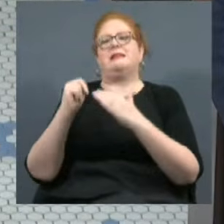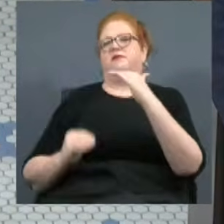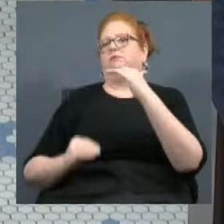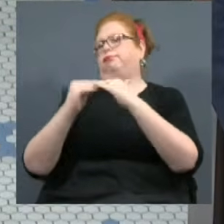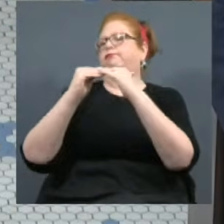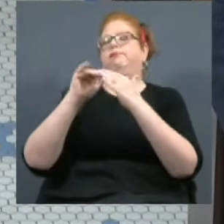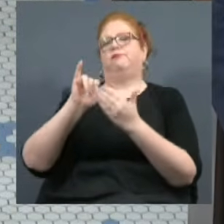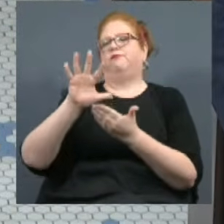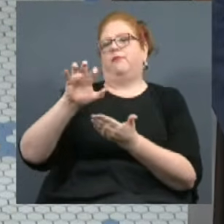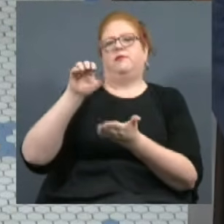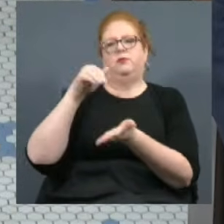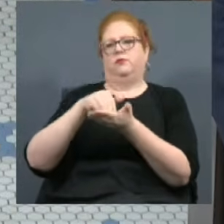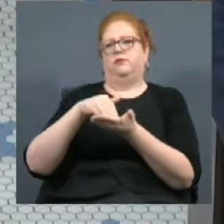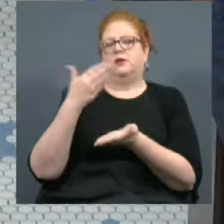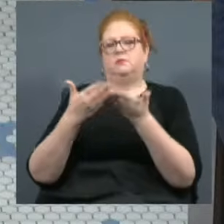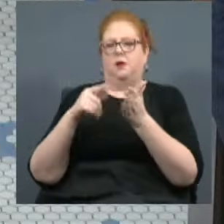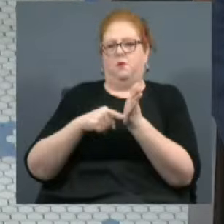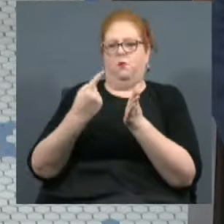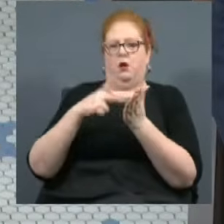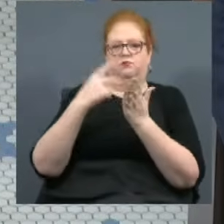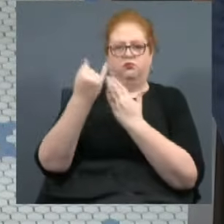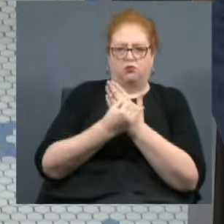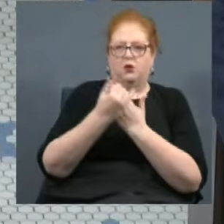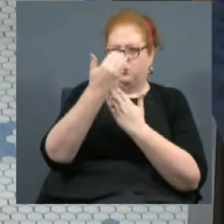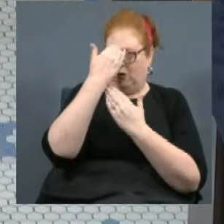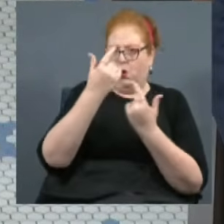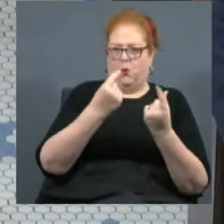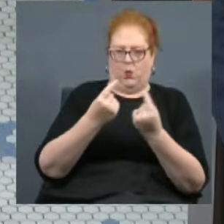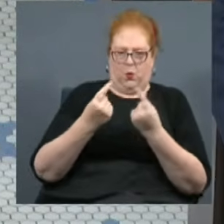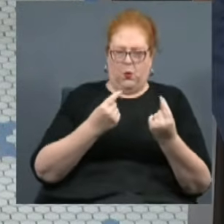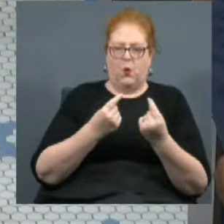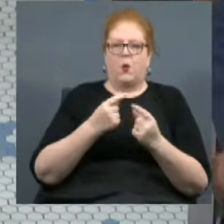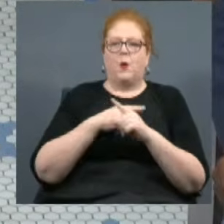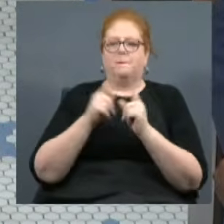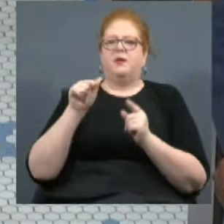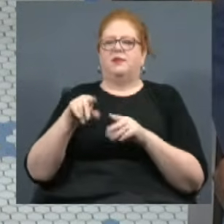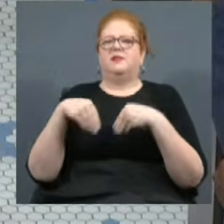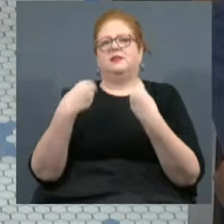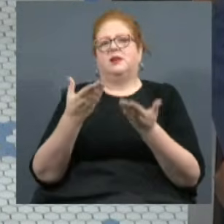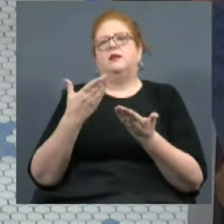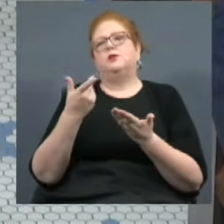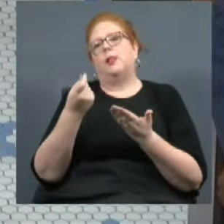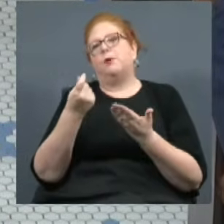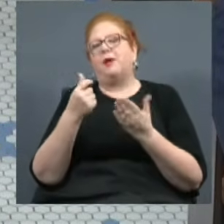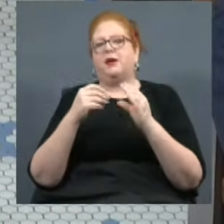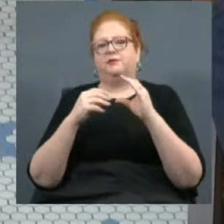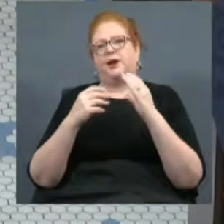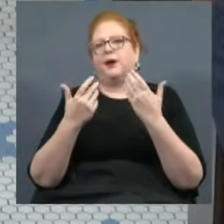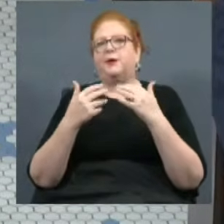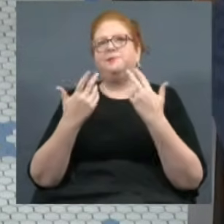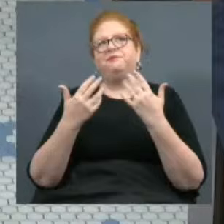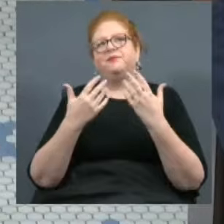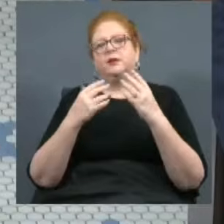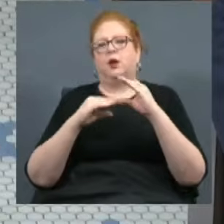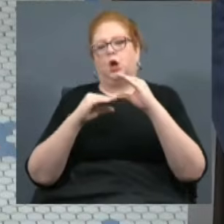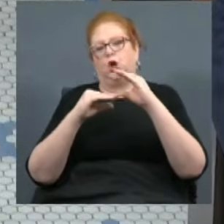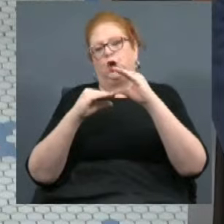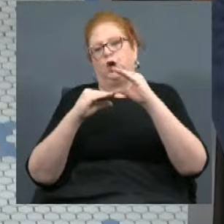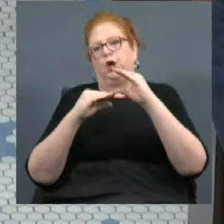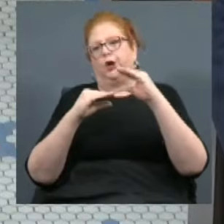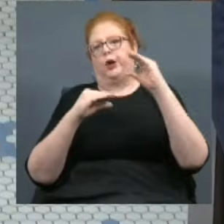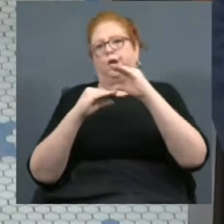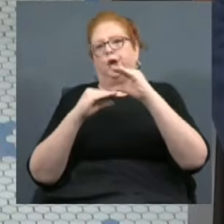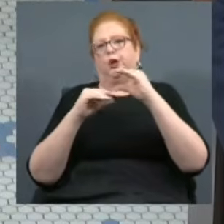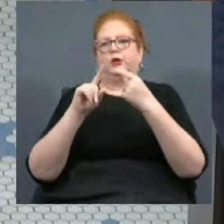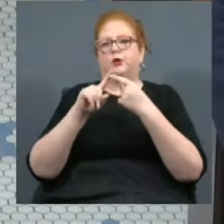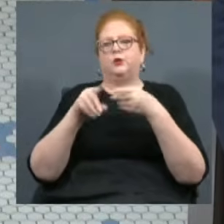effect. So, but that gives us, I guess I would call it like a cushion to spend up to that amount if we have